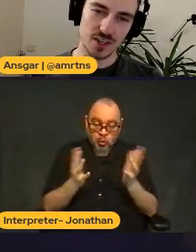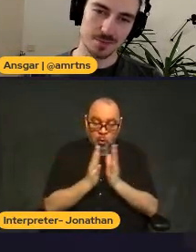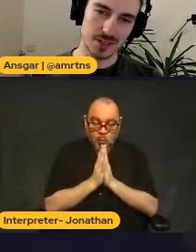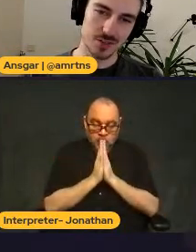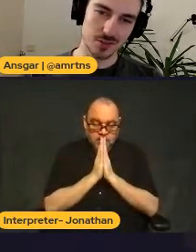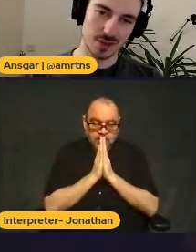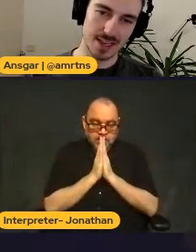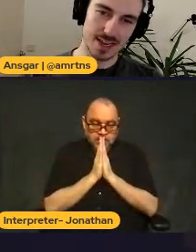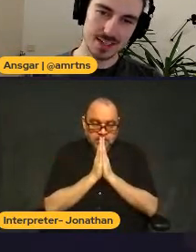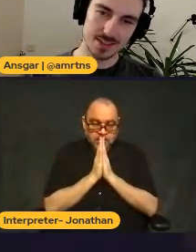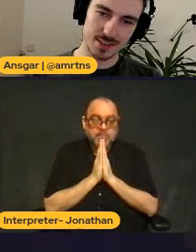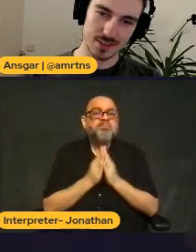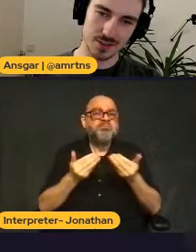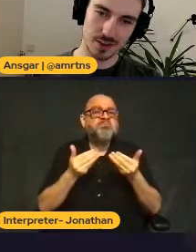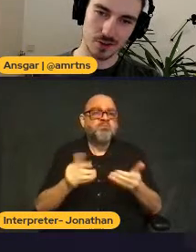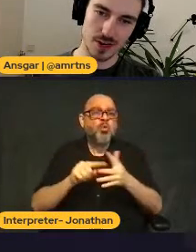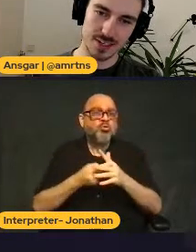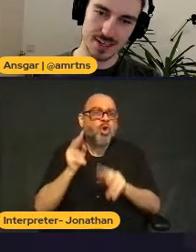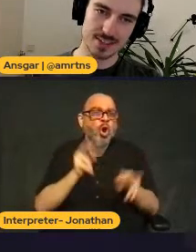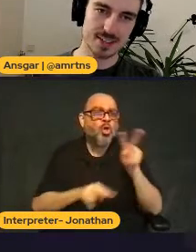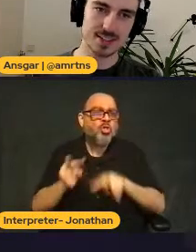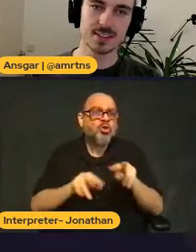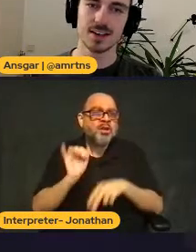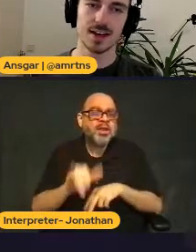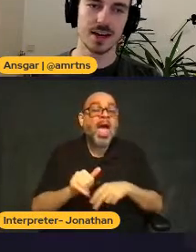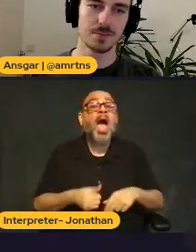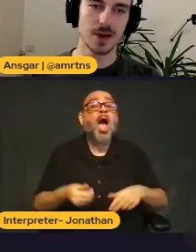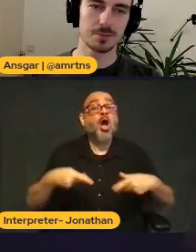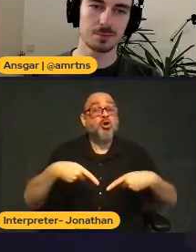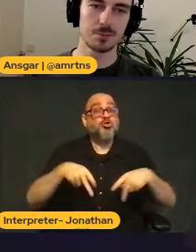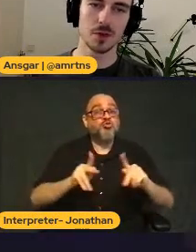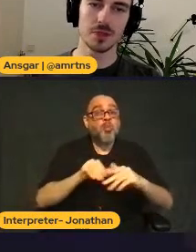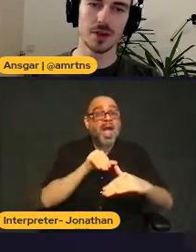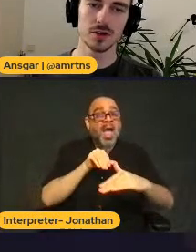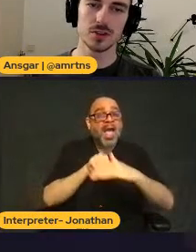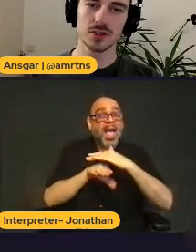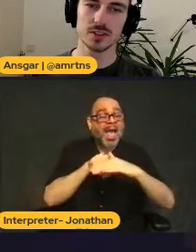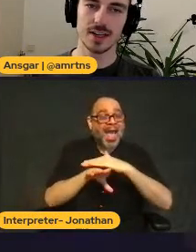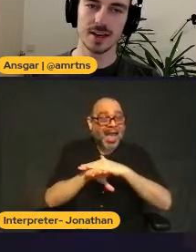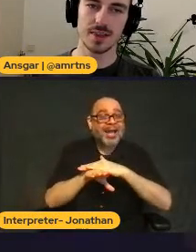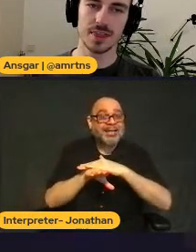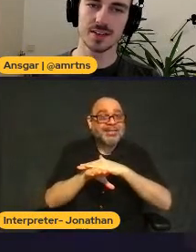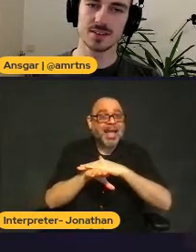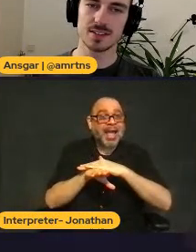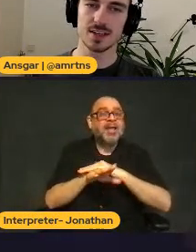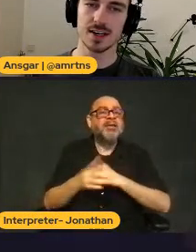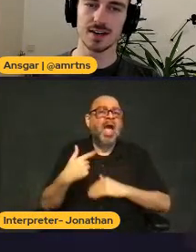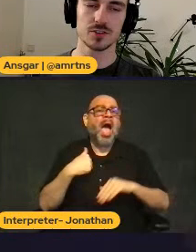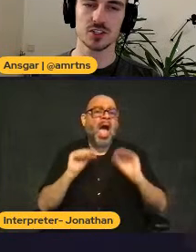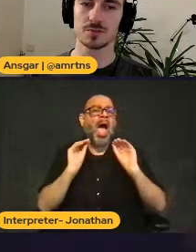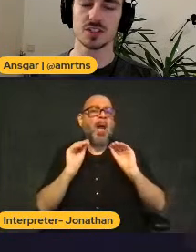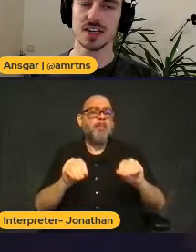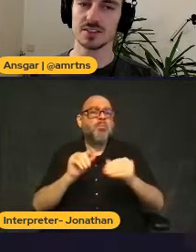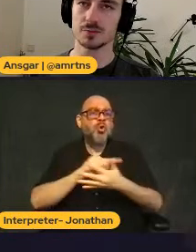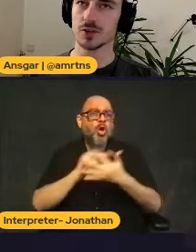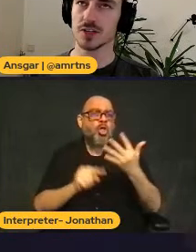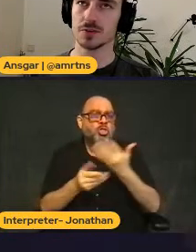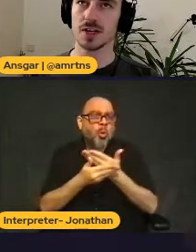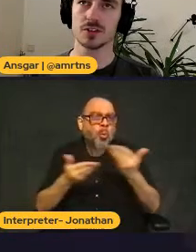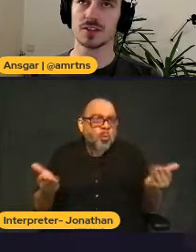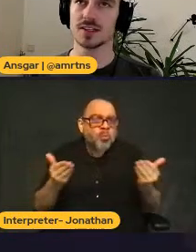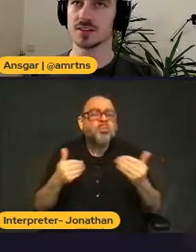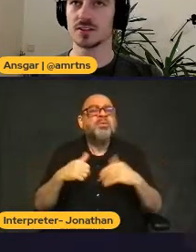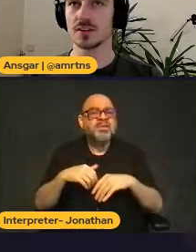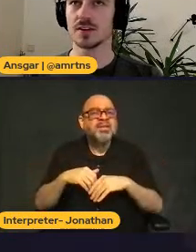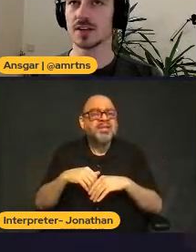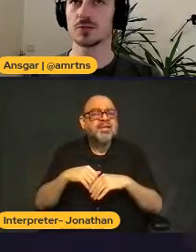Let's jump into that. So the grant access, I put those things just besides the project for